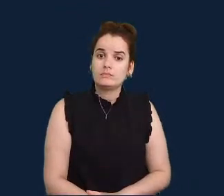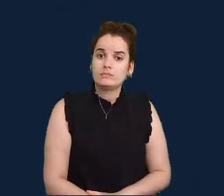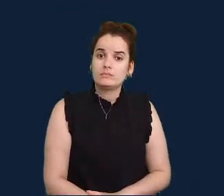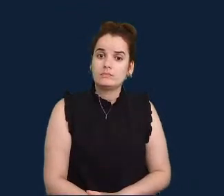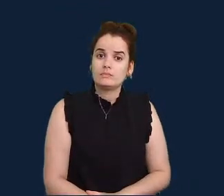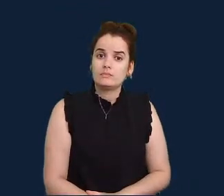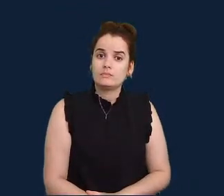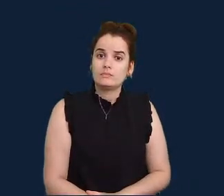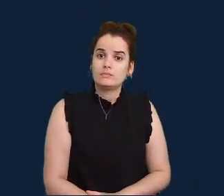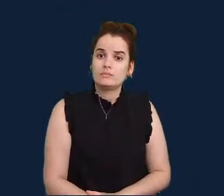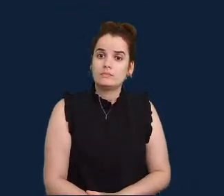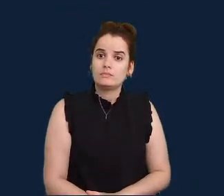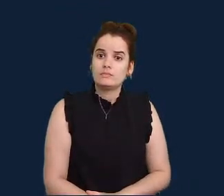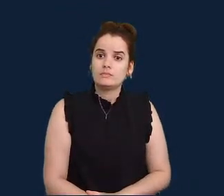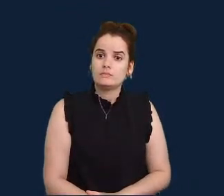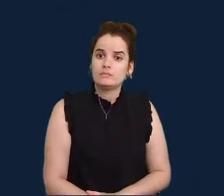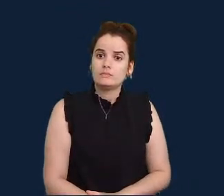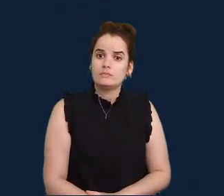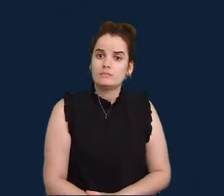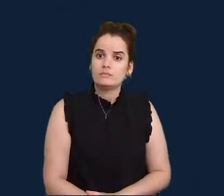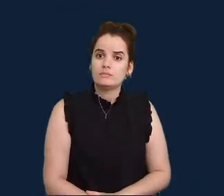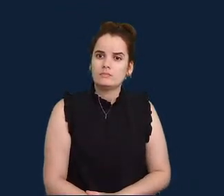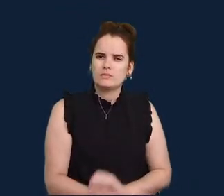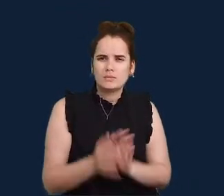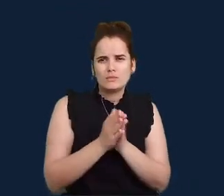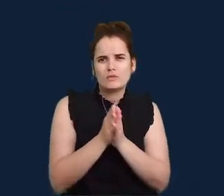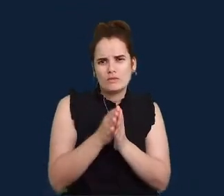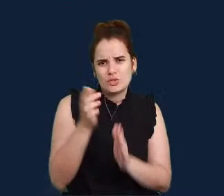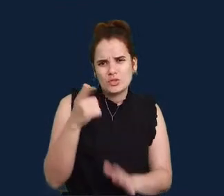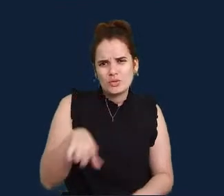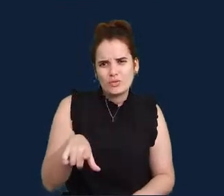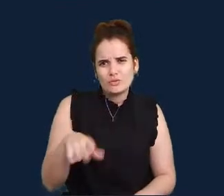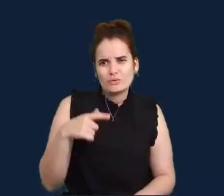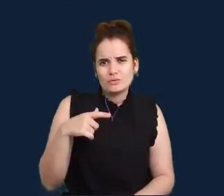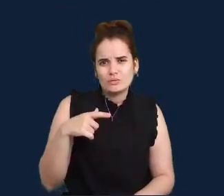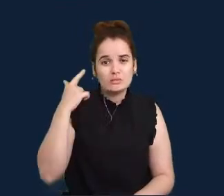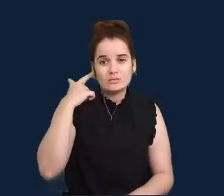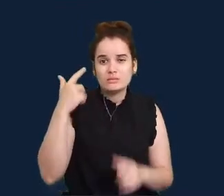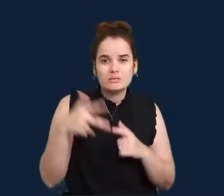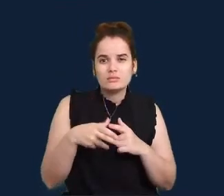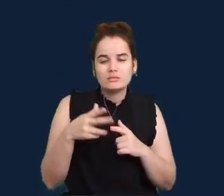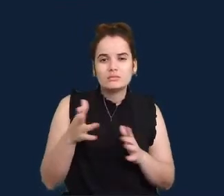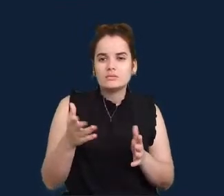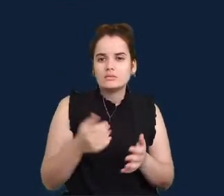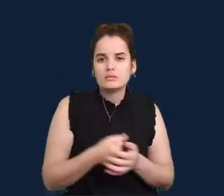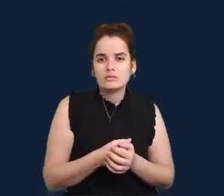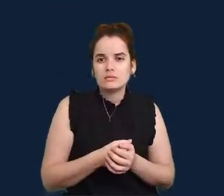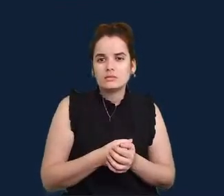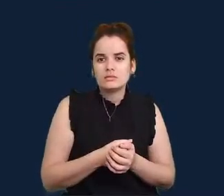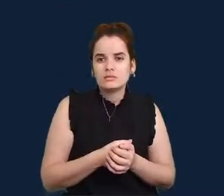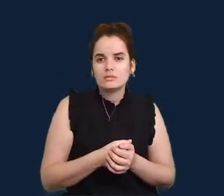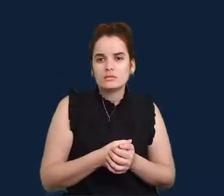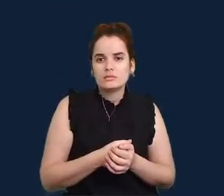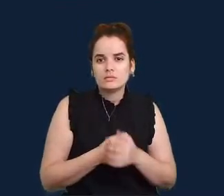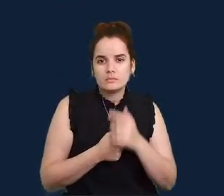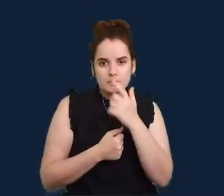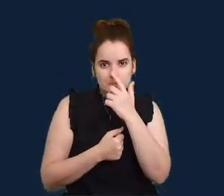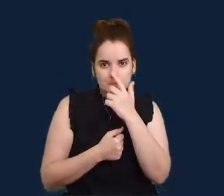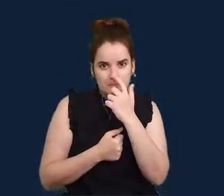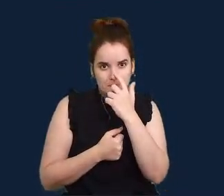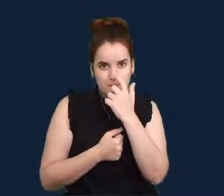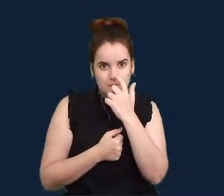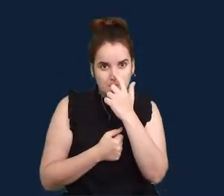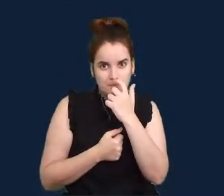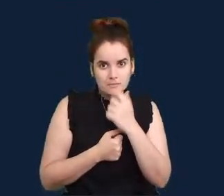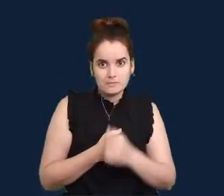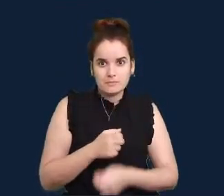Can you several repeat it, please? blog Because posts. it started. The connection is a little bit. Can you repeat? Sarah Forsyth. Sarah Forsyth.